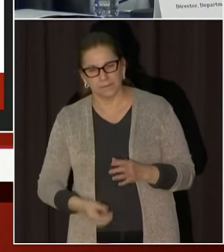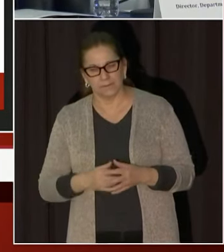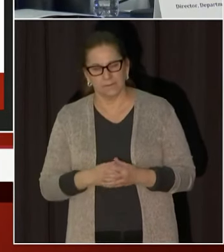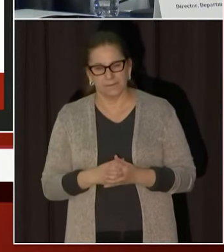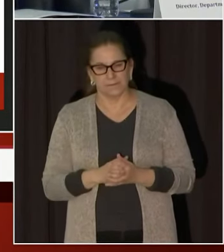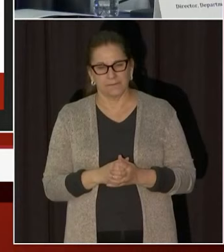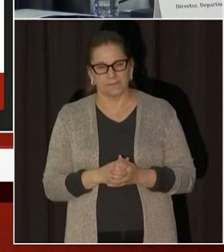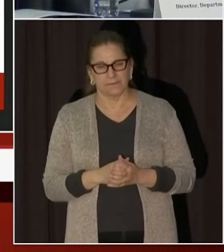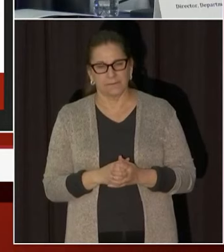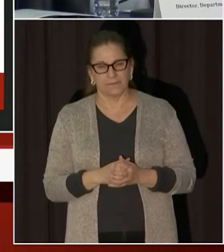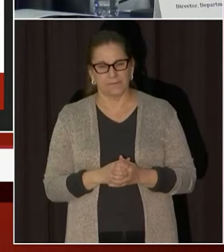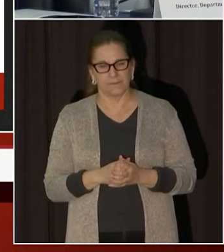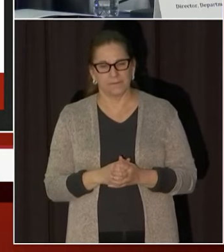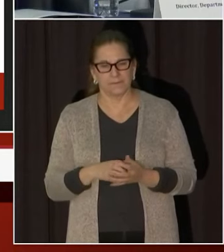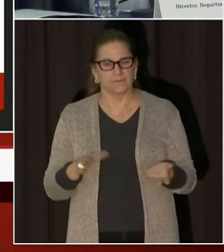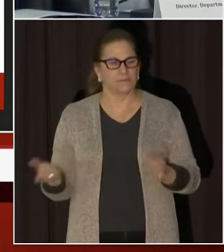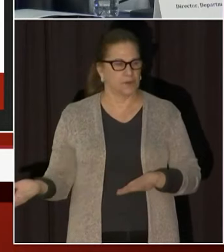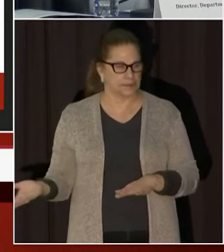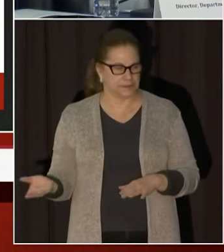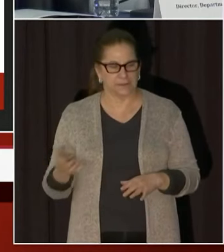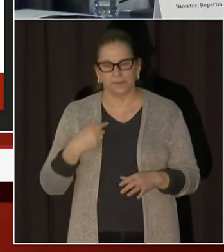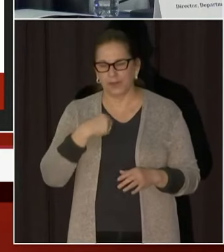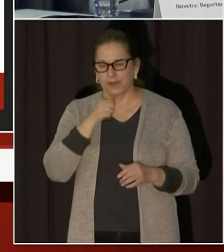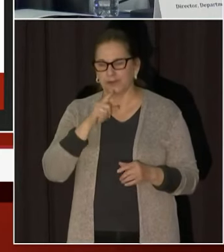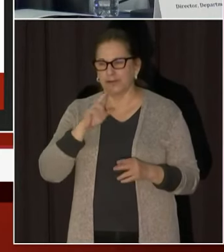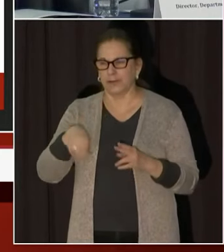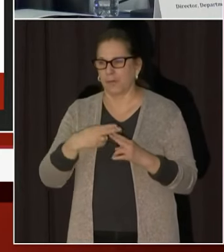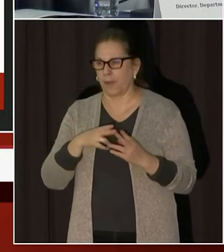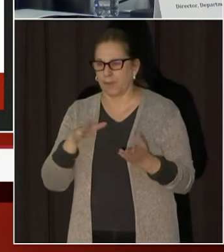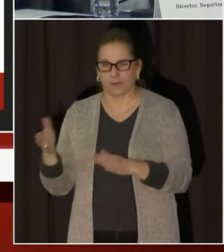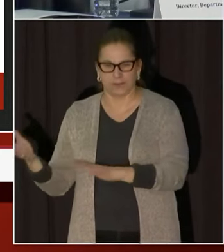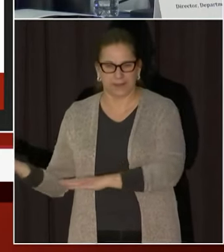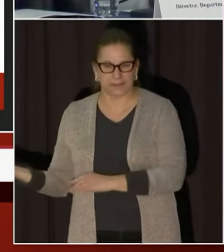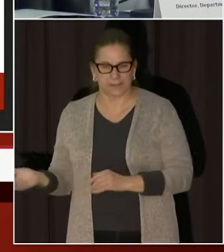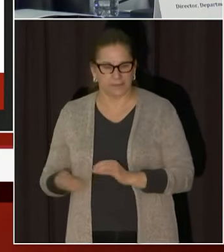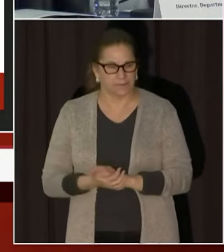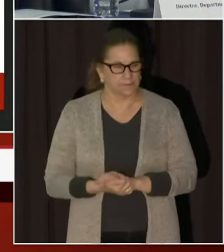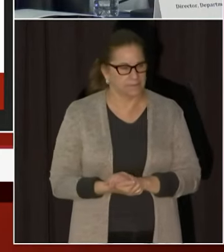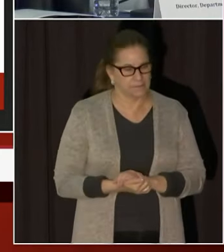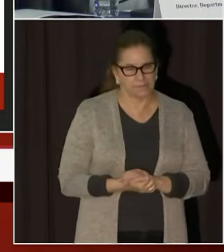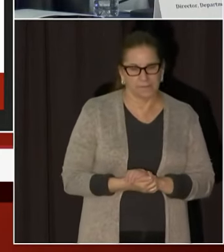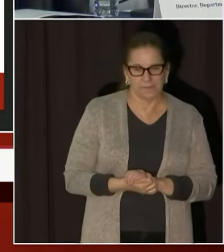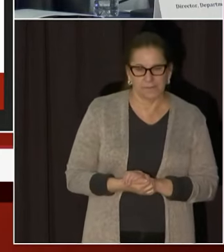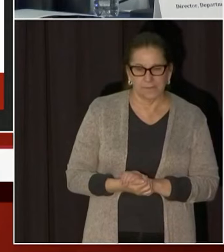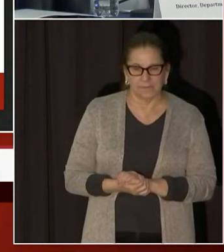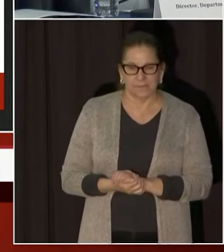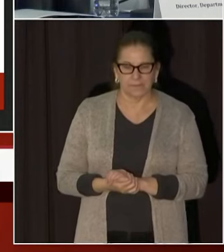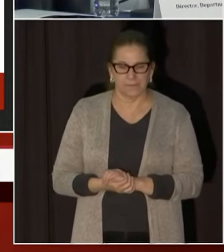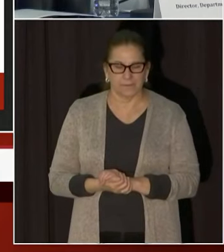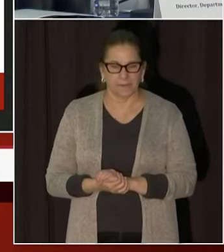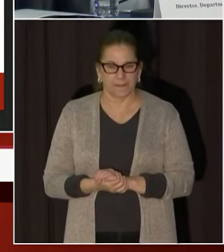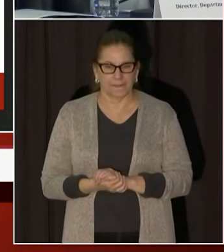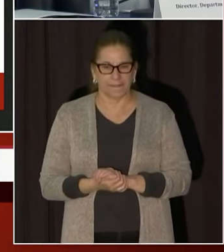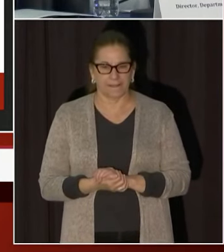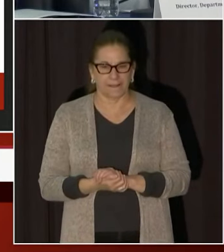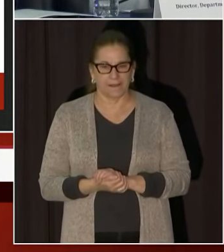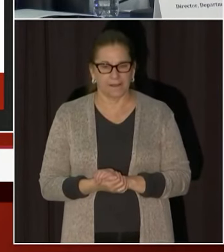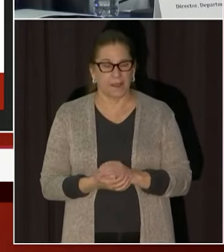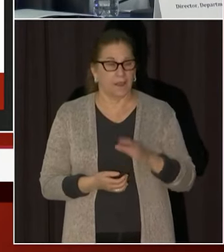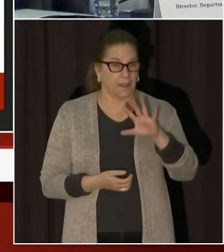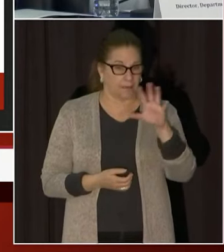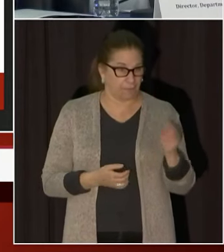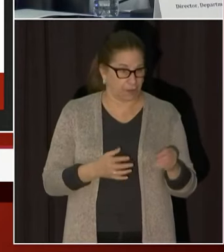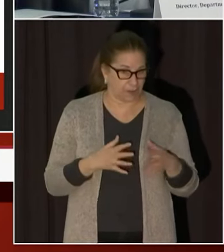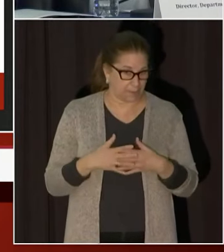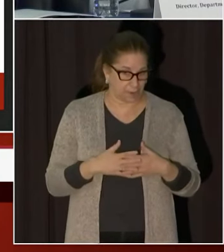per 100,000, whereas blacks and African Americans have 820 cases per 100,000, and whites